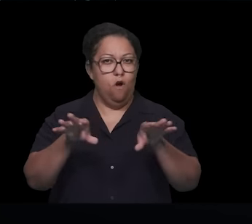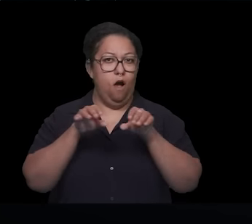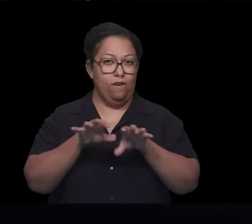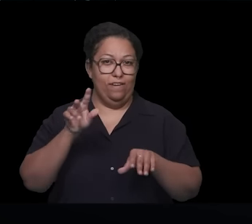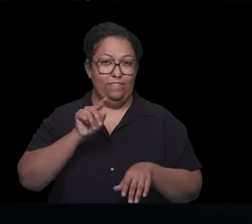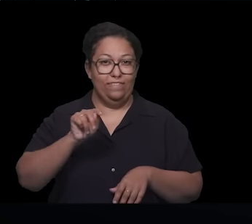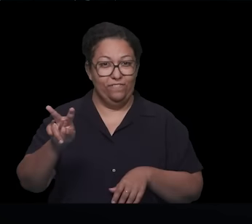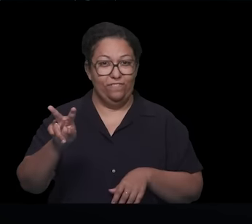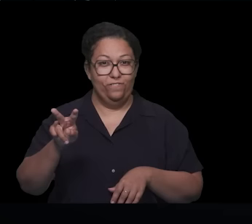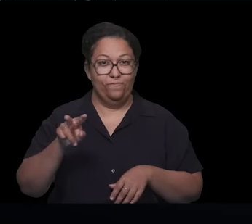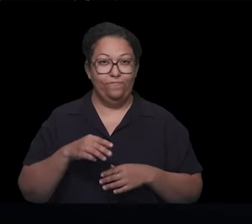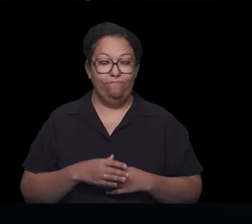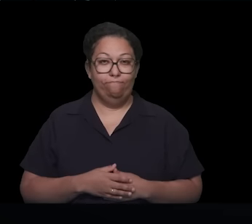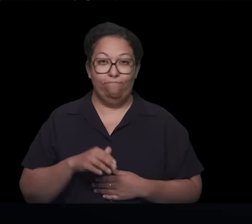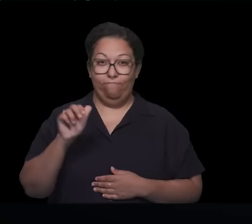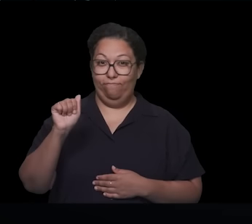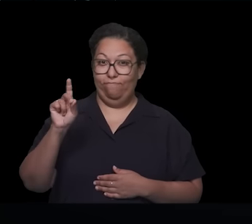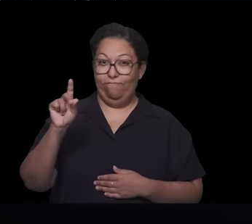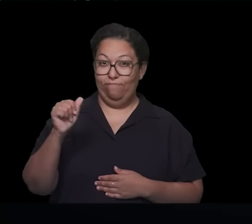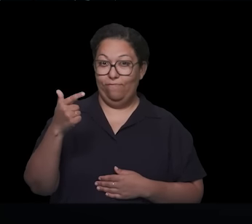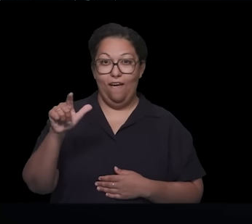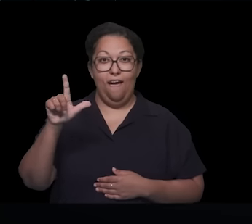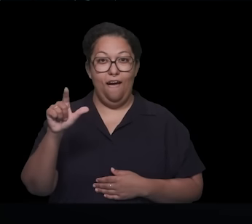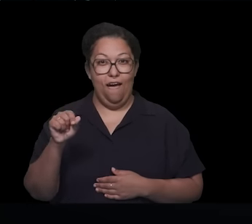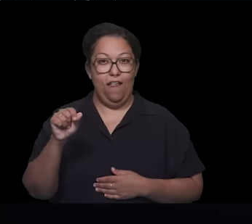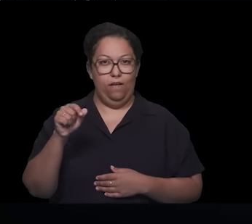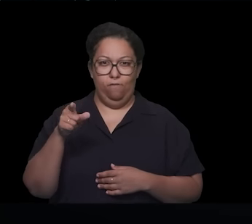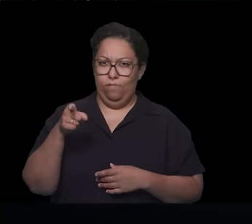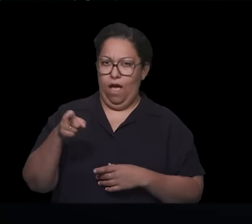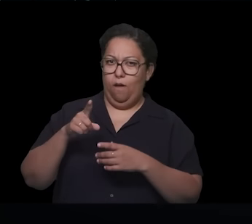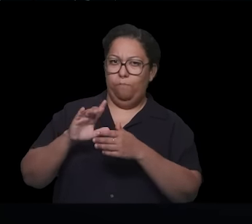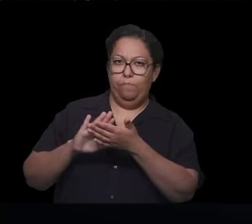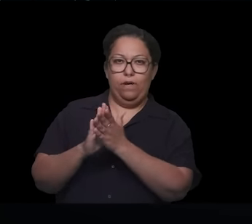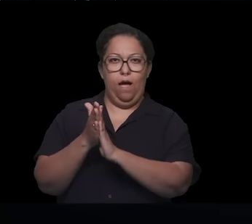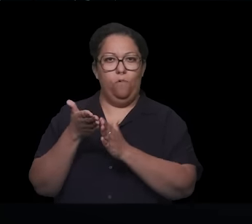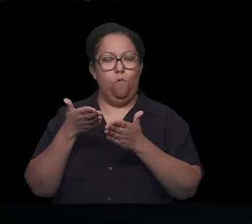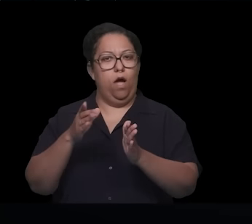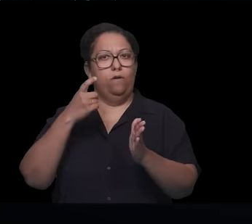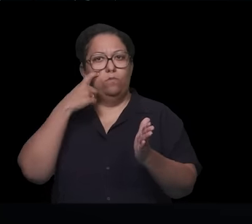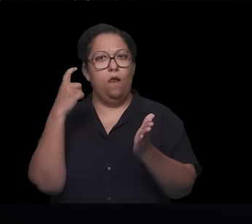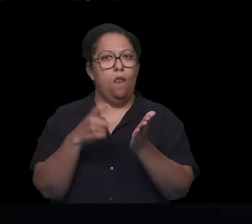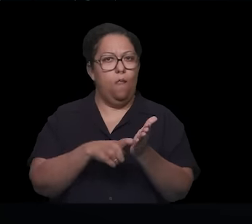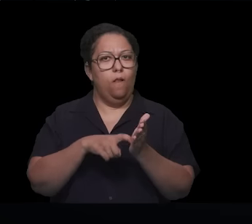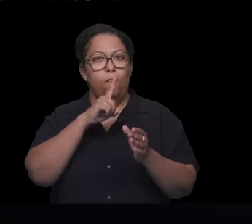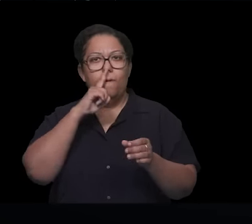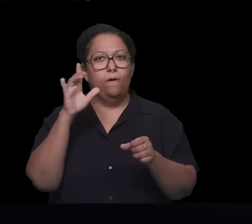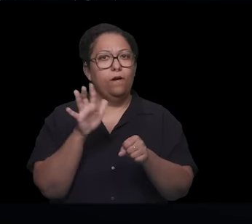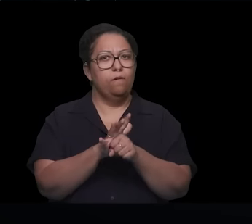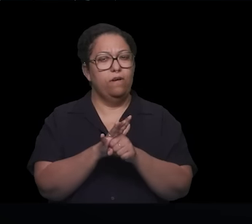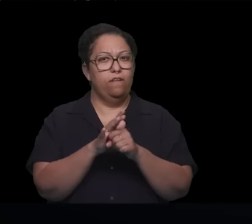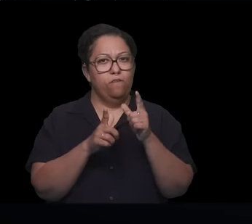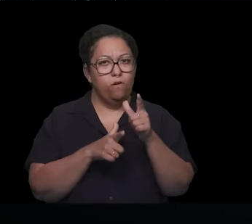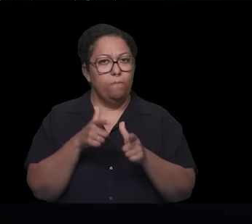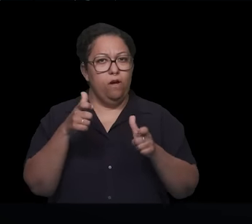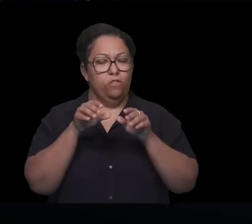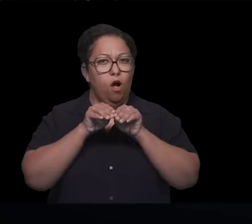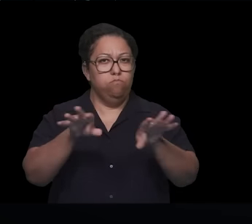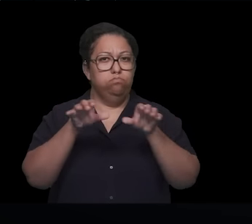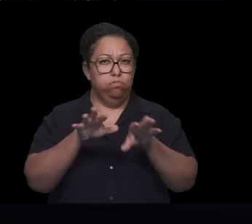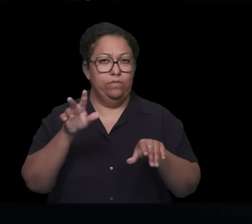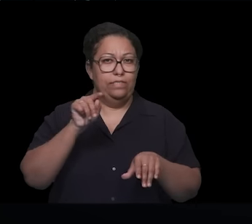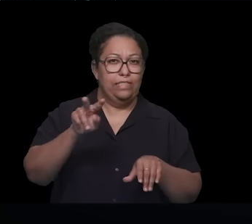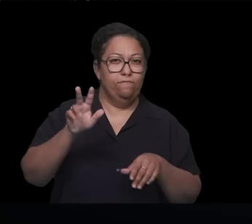description for broadcast television. The AD Gala came to be as a way to acknowledge the commitment of